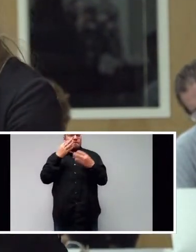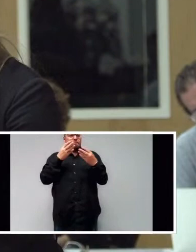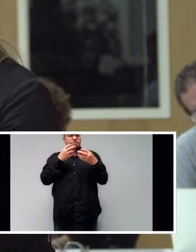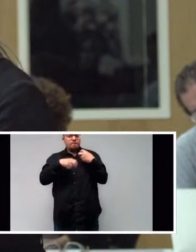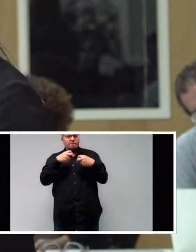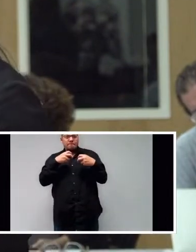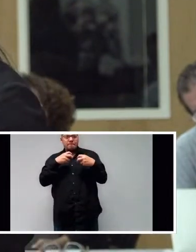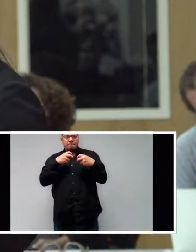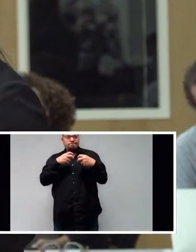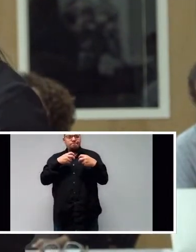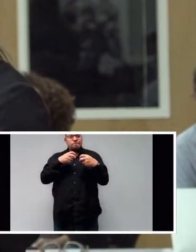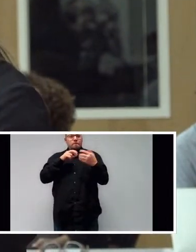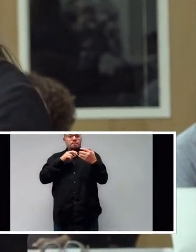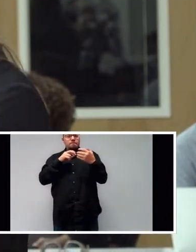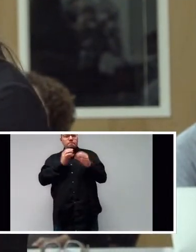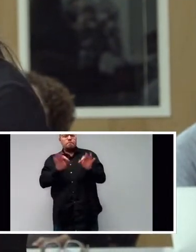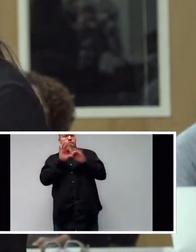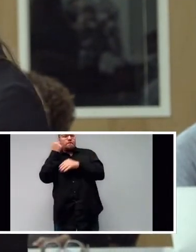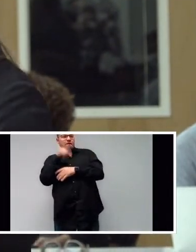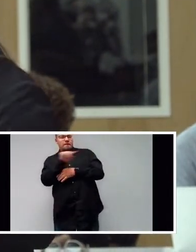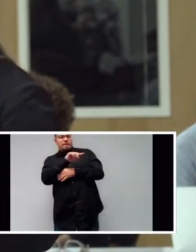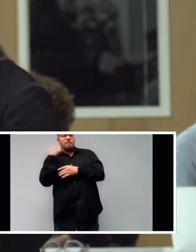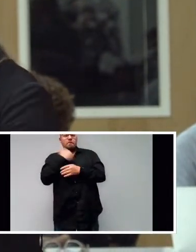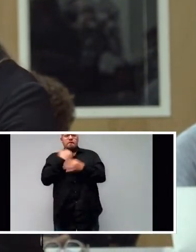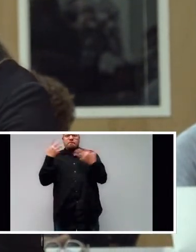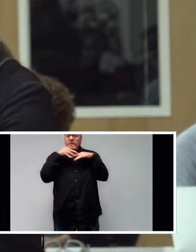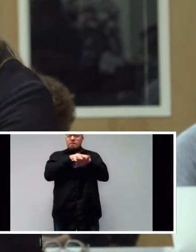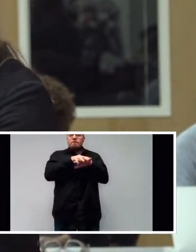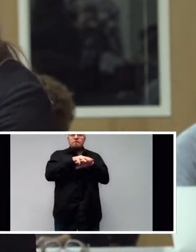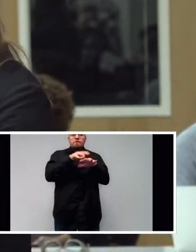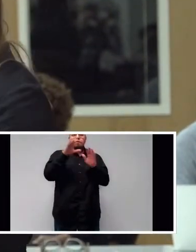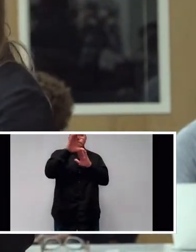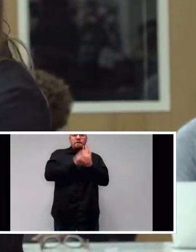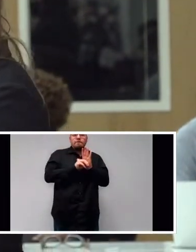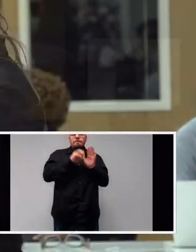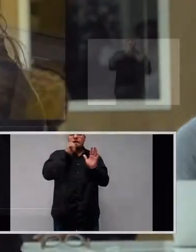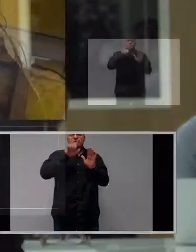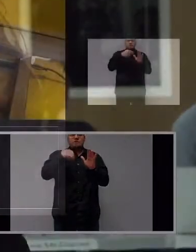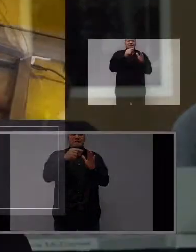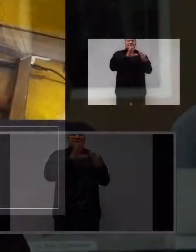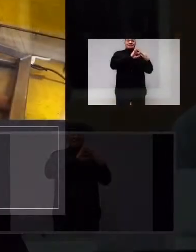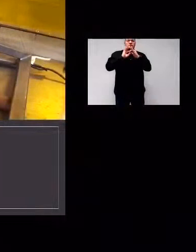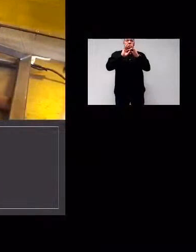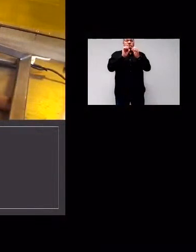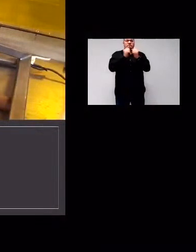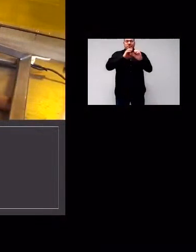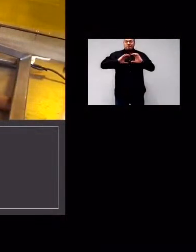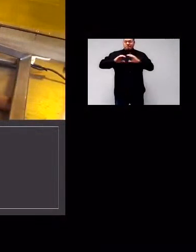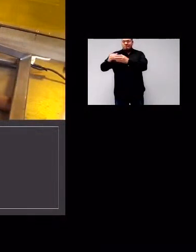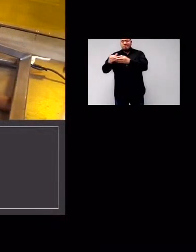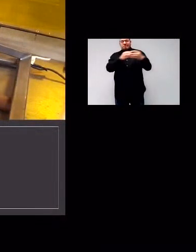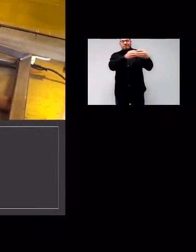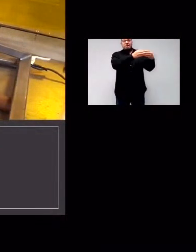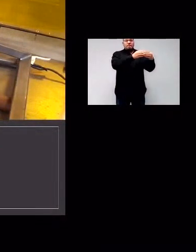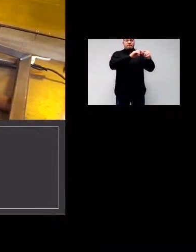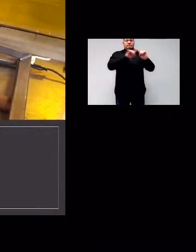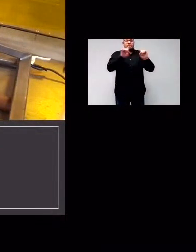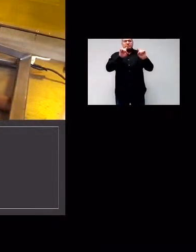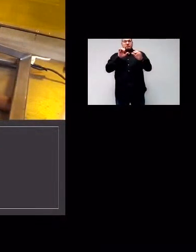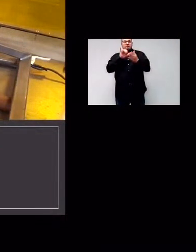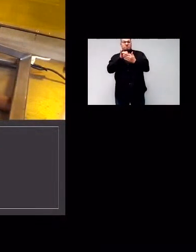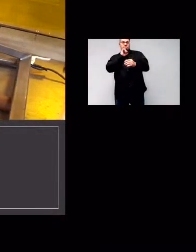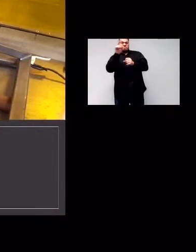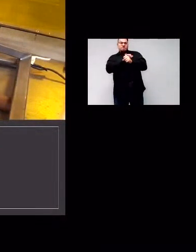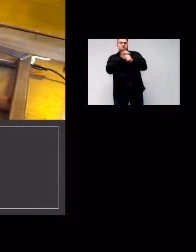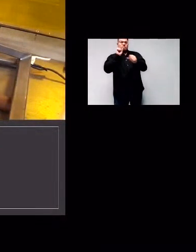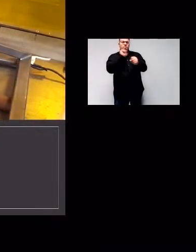try to do with our integrated curriculum is not just connect the courses to each other, but to center those courses around their authentic work. And